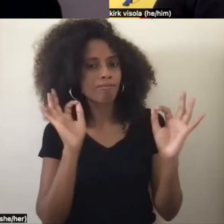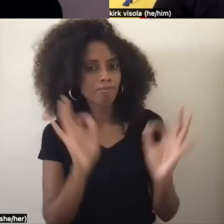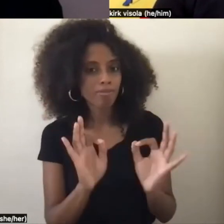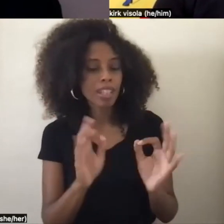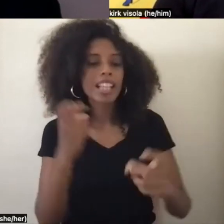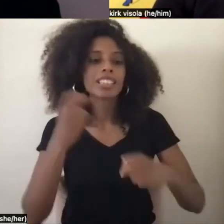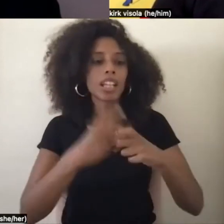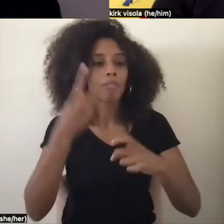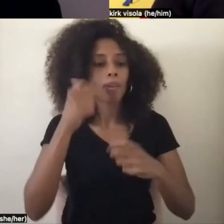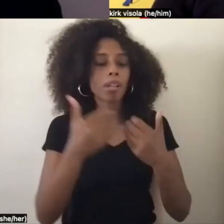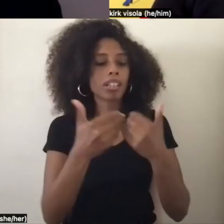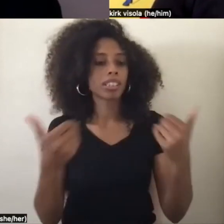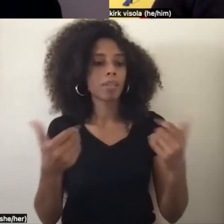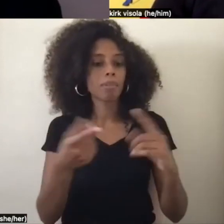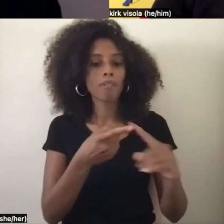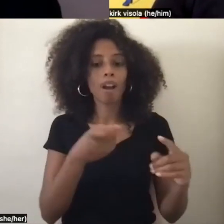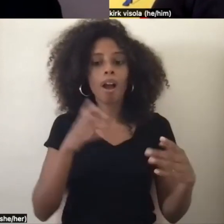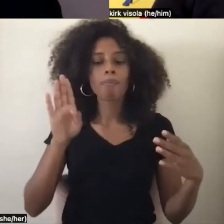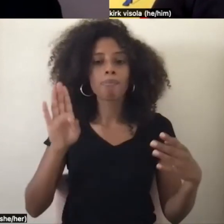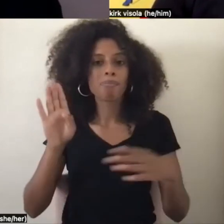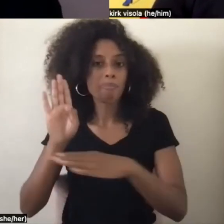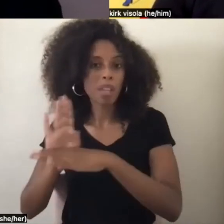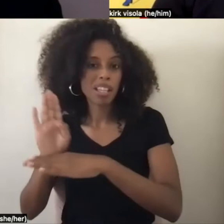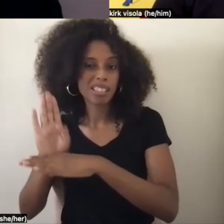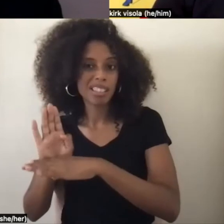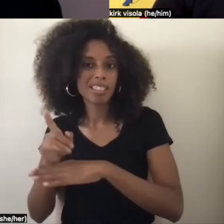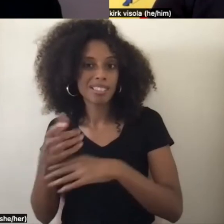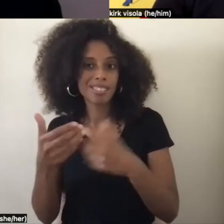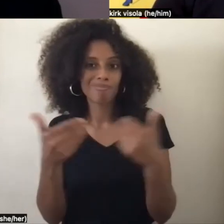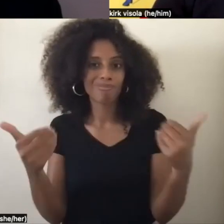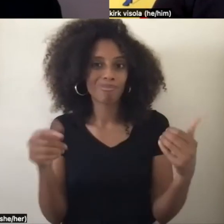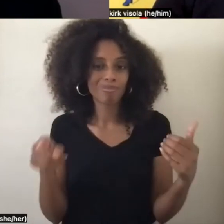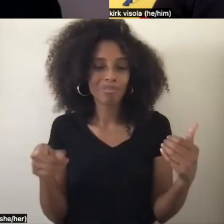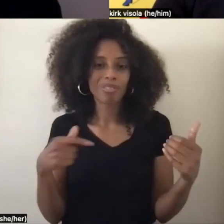side sometimes. And you have to be able